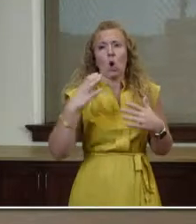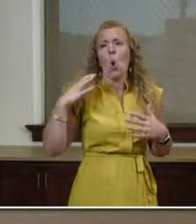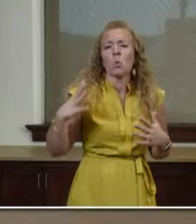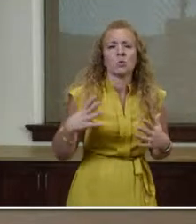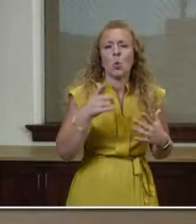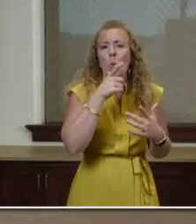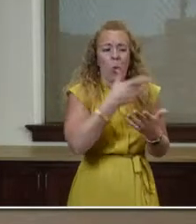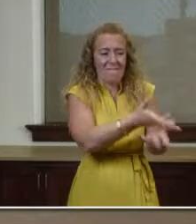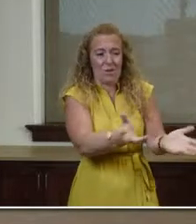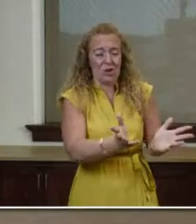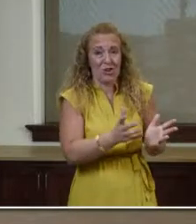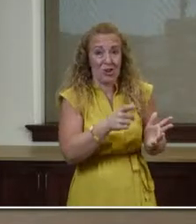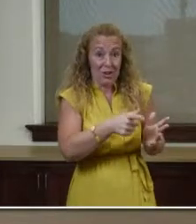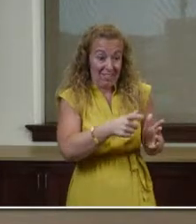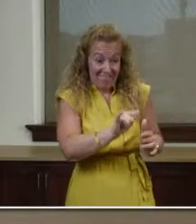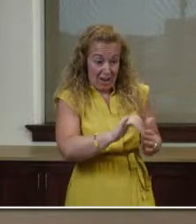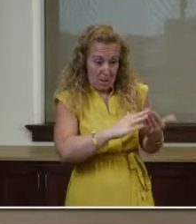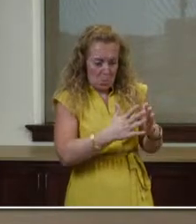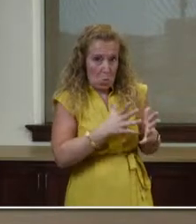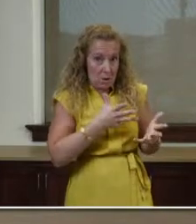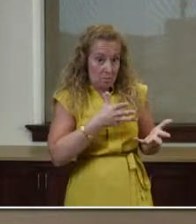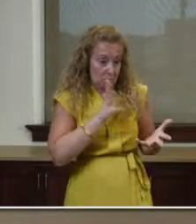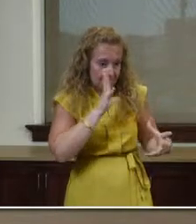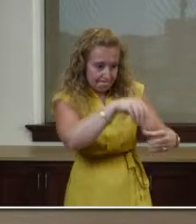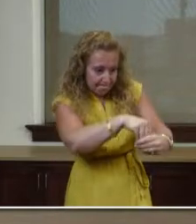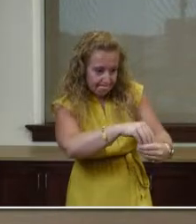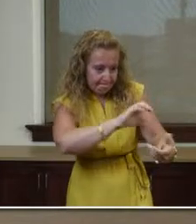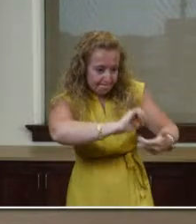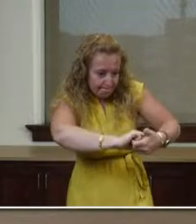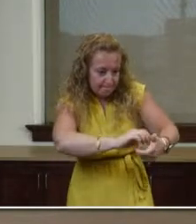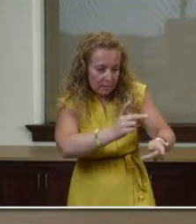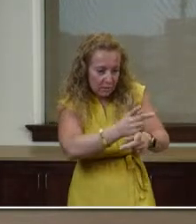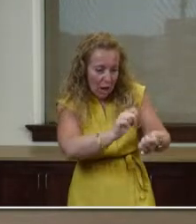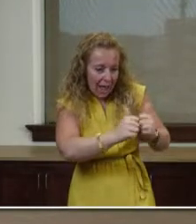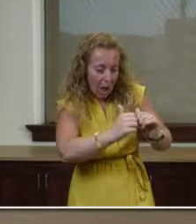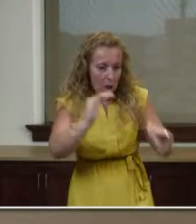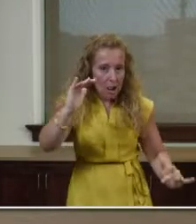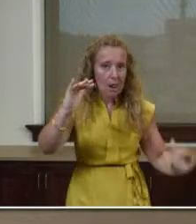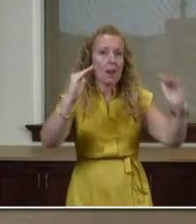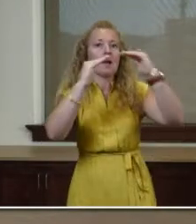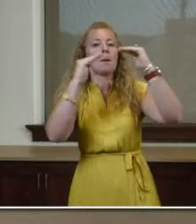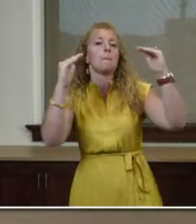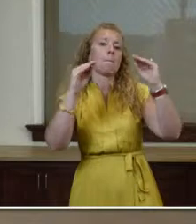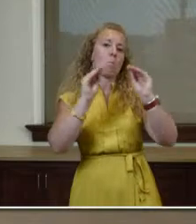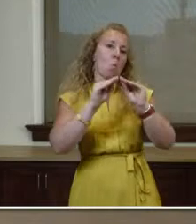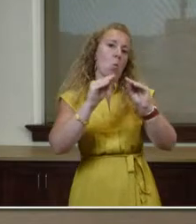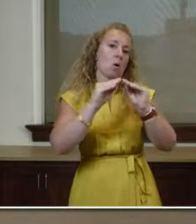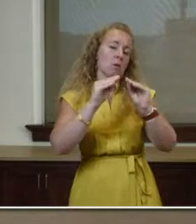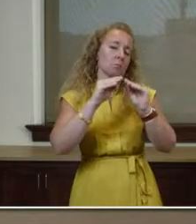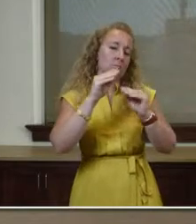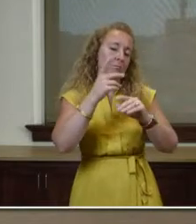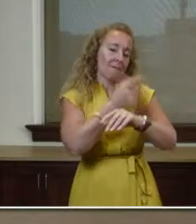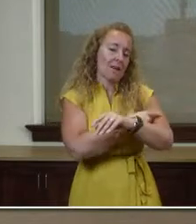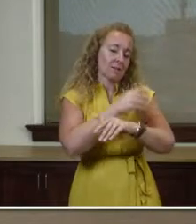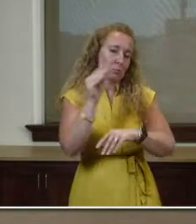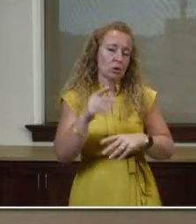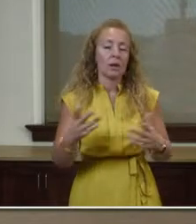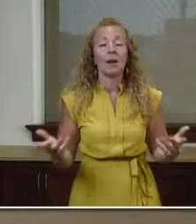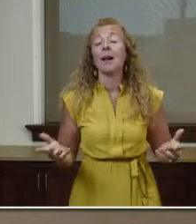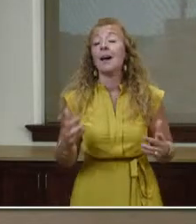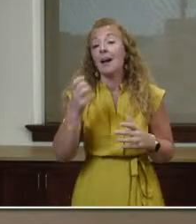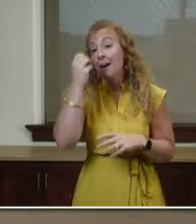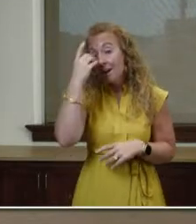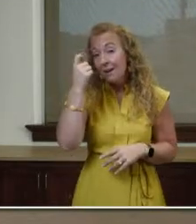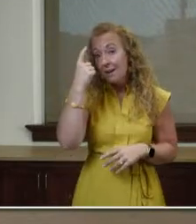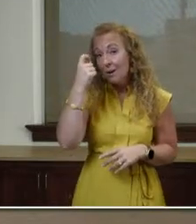coaches, all kind of folks to help us get the word out and make people safe. We know the